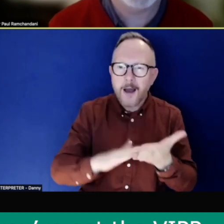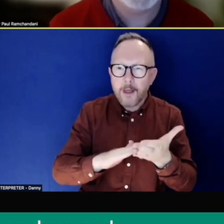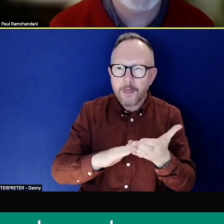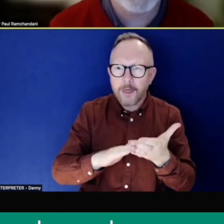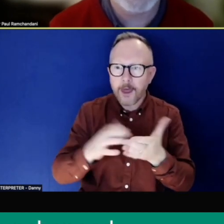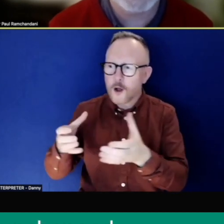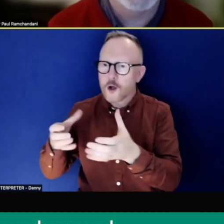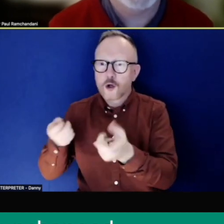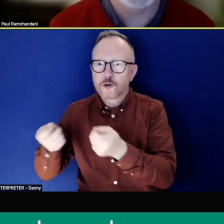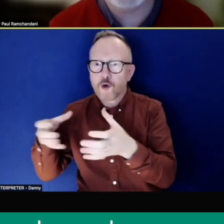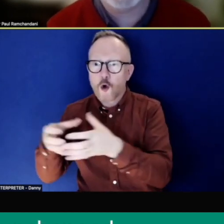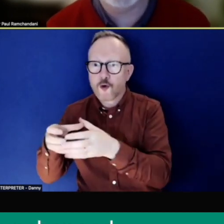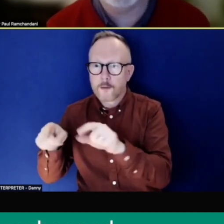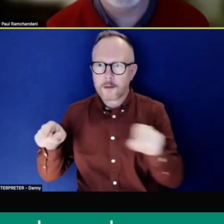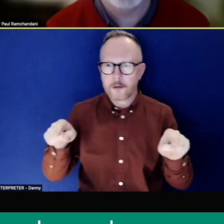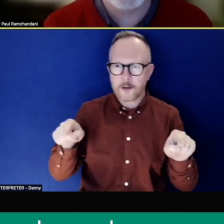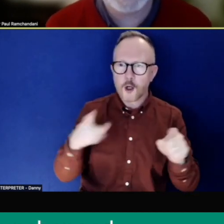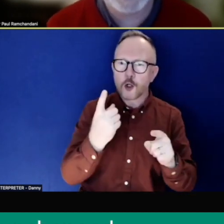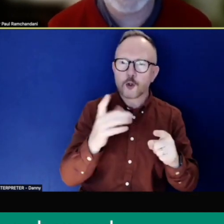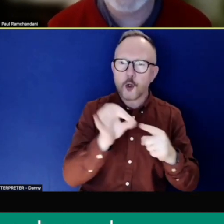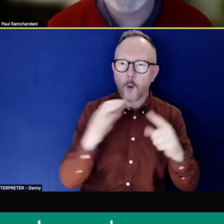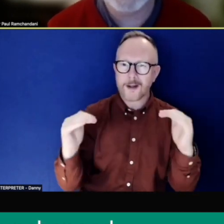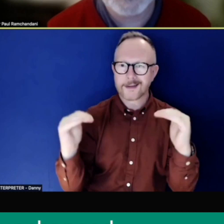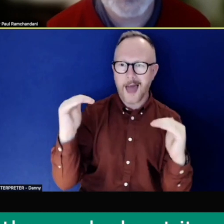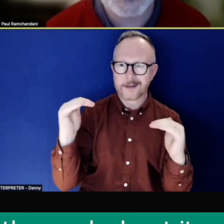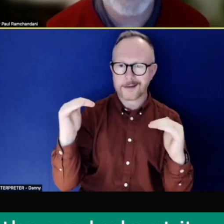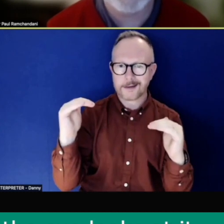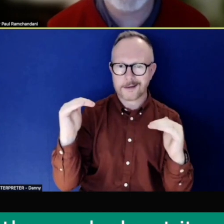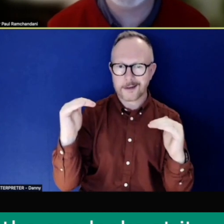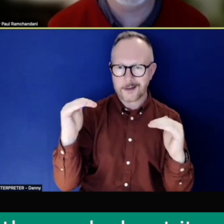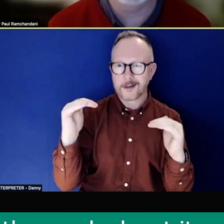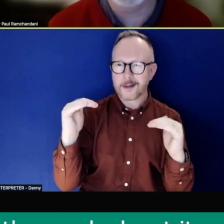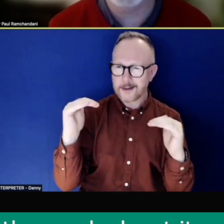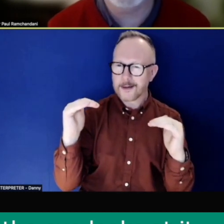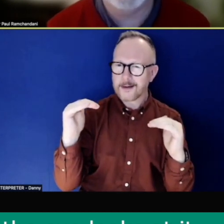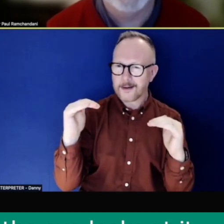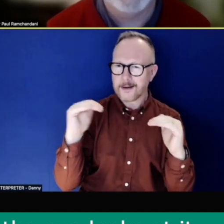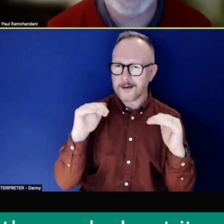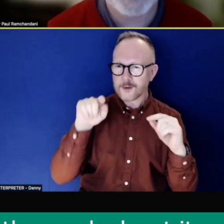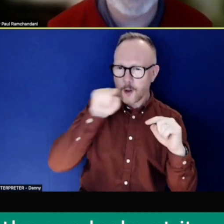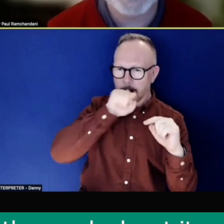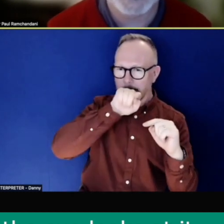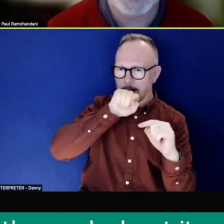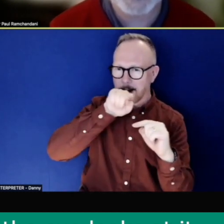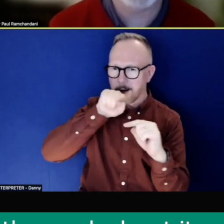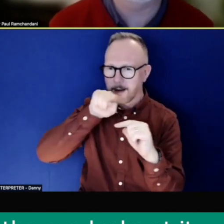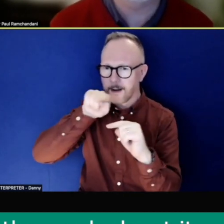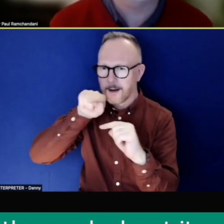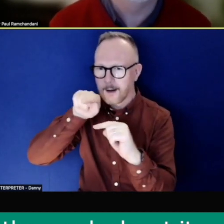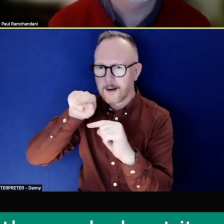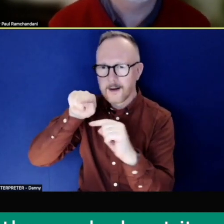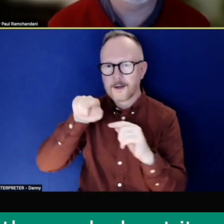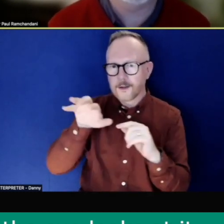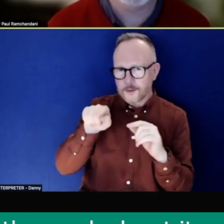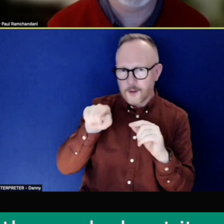group. And that difference is sustained pretty much unchanged. It diminishes very, very slightly, but you can see as the eye looks at it, not much